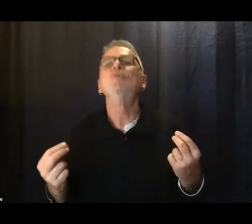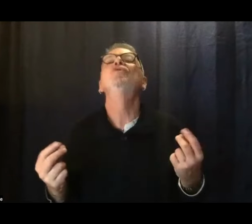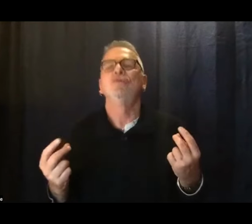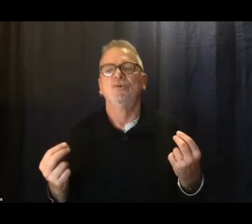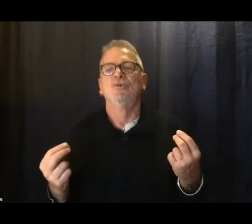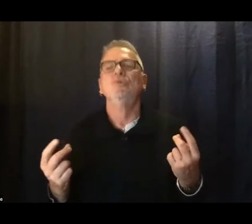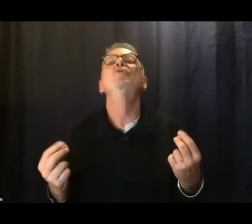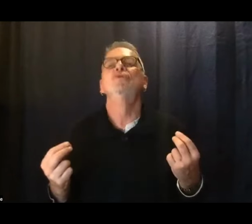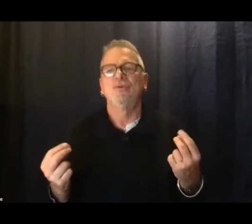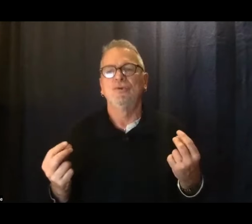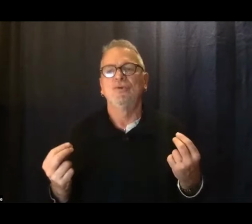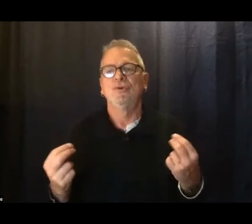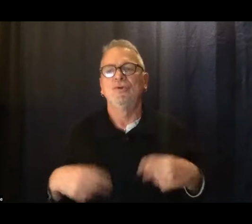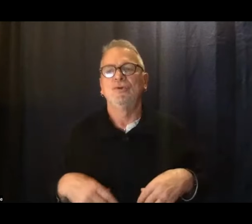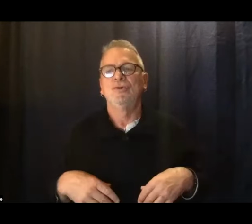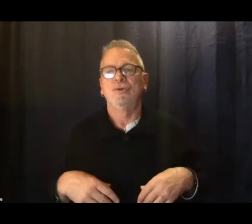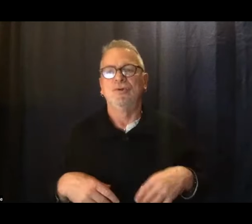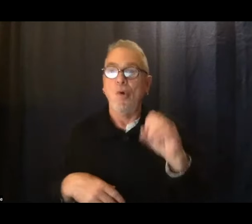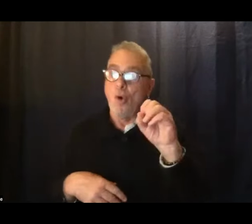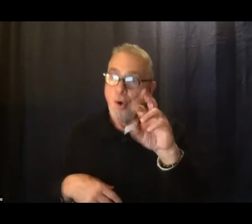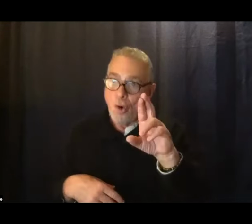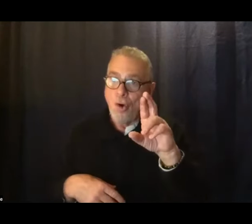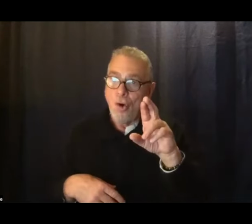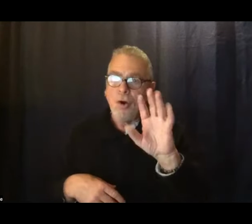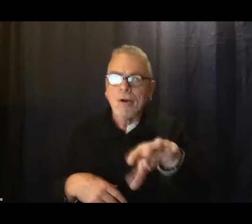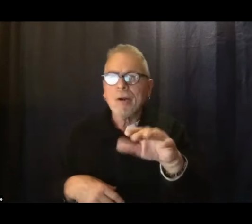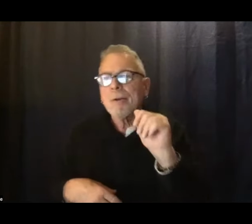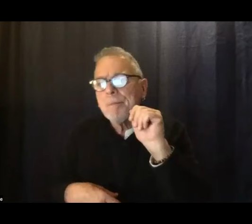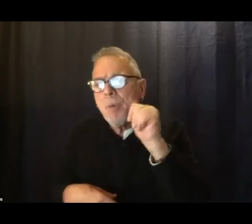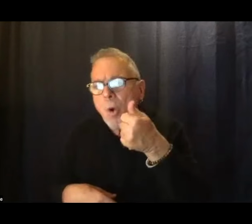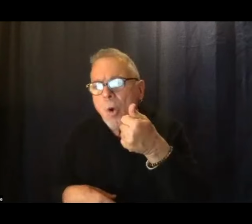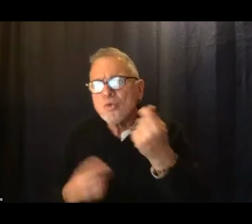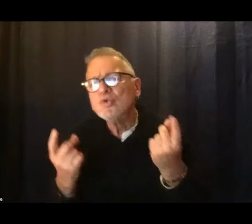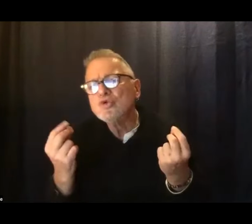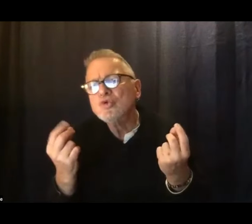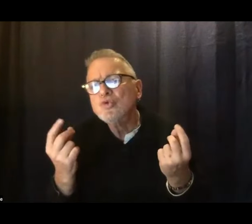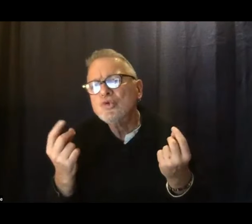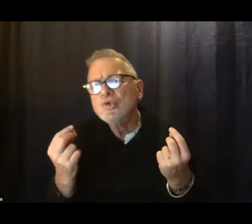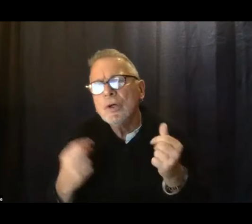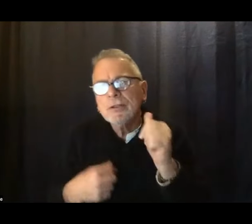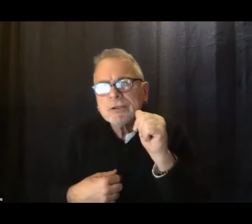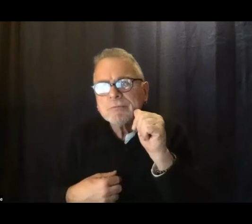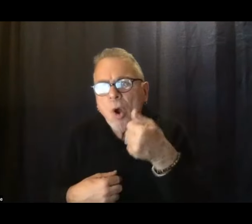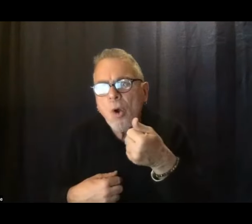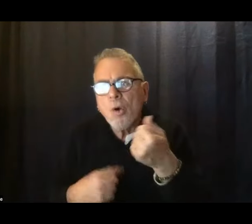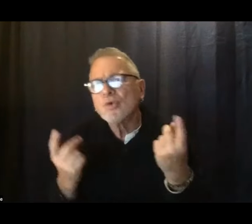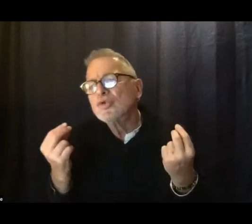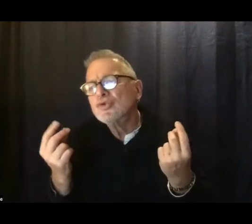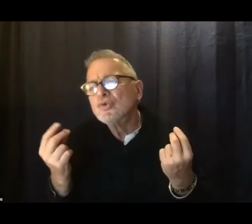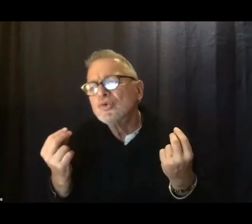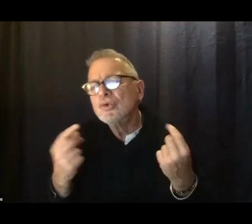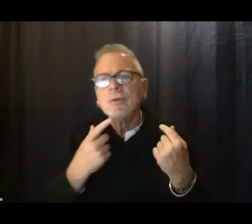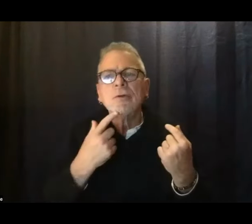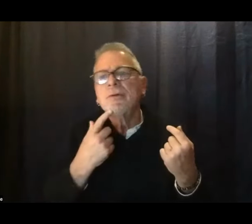That's saying, what did you do? What are you doing, right? Or, what are you gonna